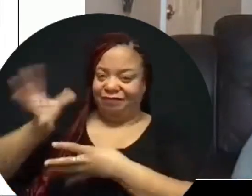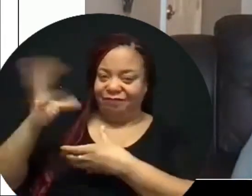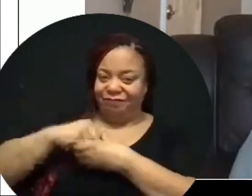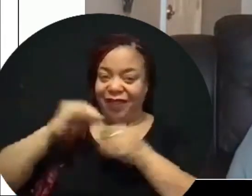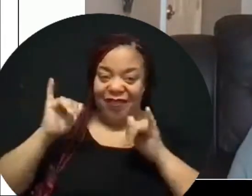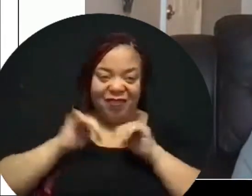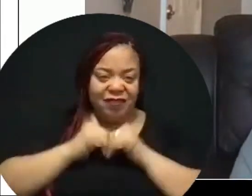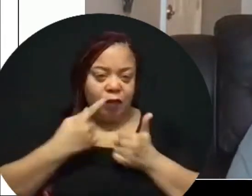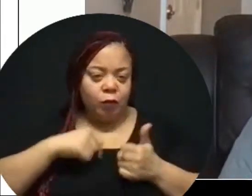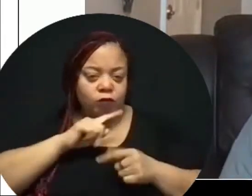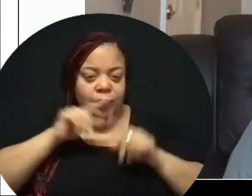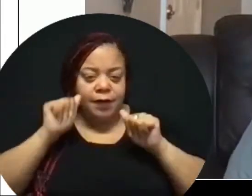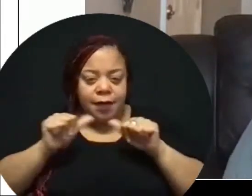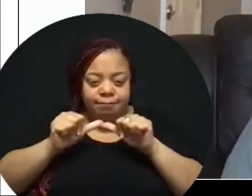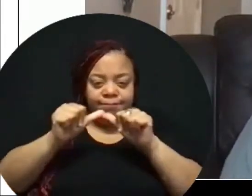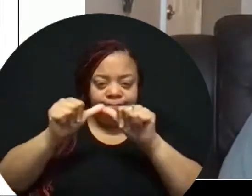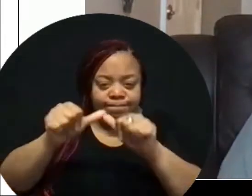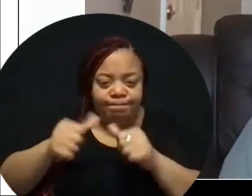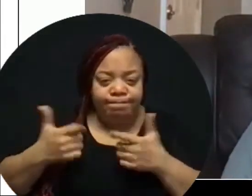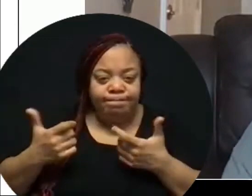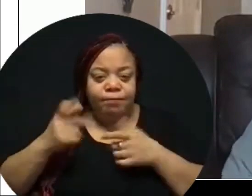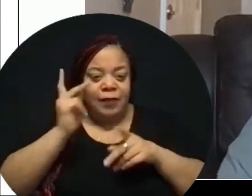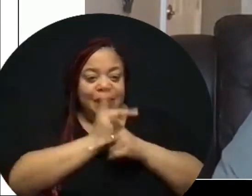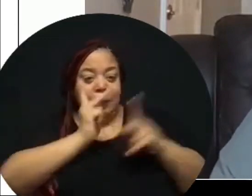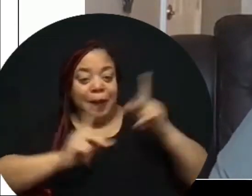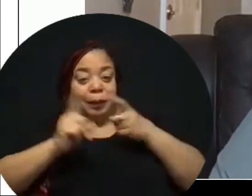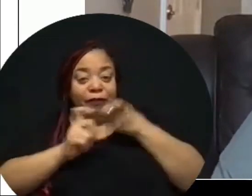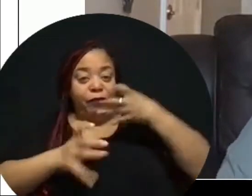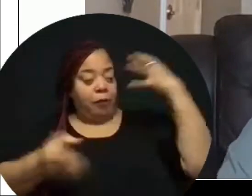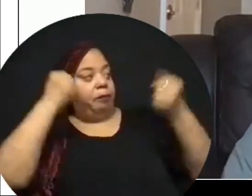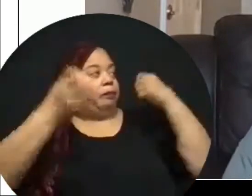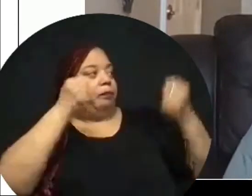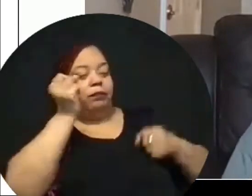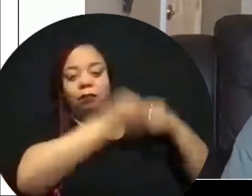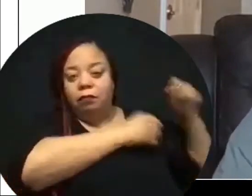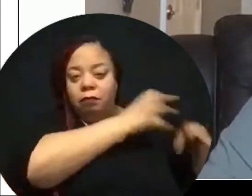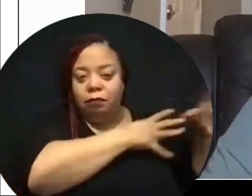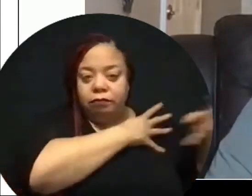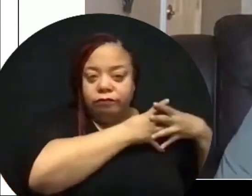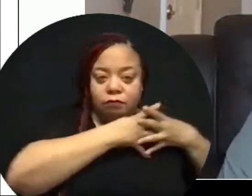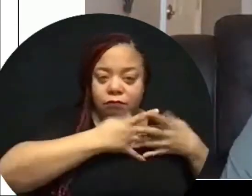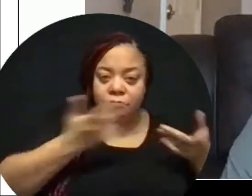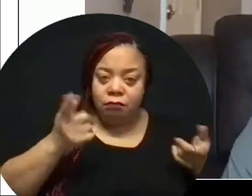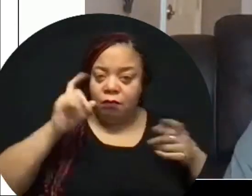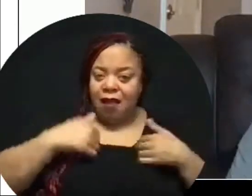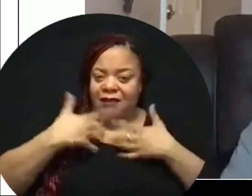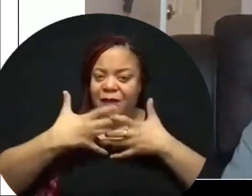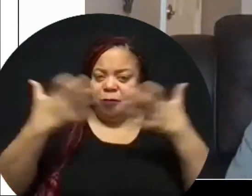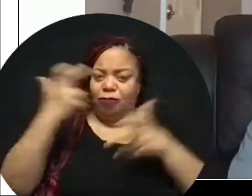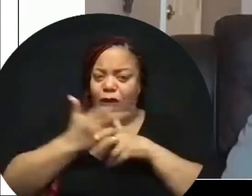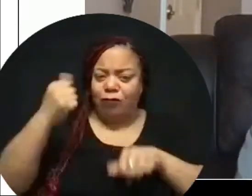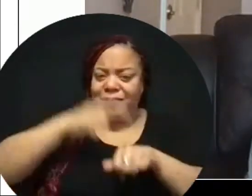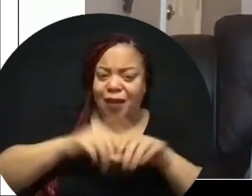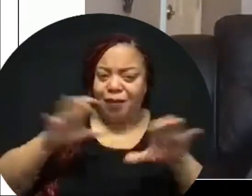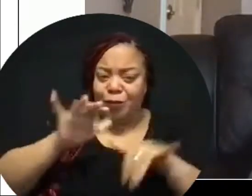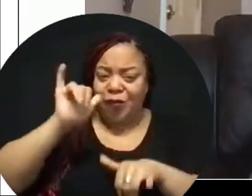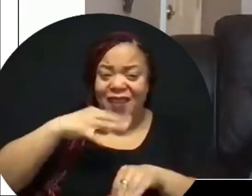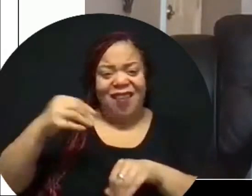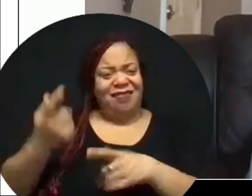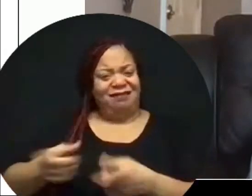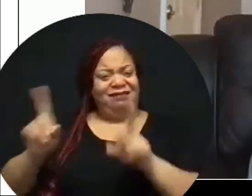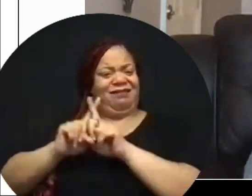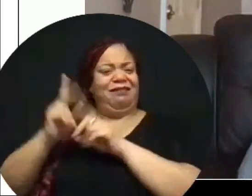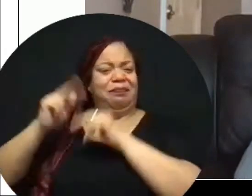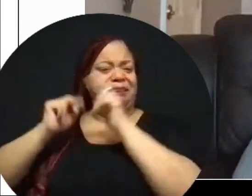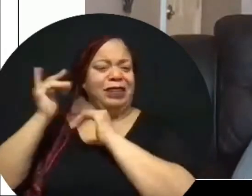industrial complex. But I don't think we can just like say, lessen the pain. We got to do that too, but we have to also be like, how do we